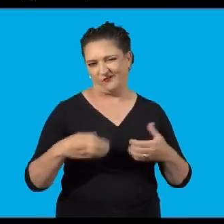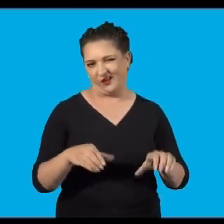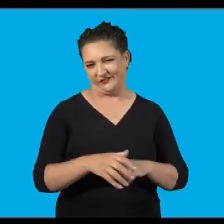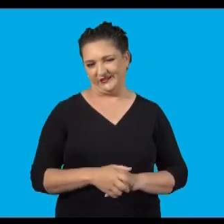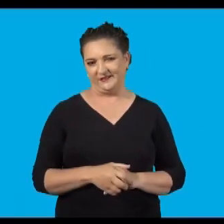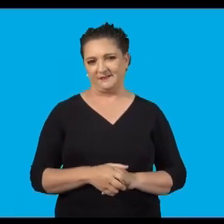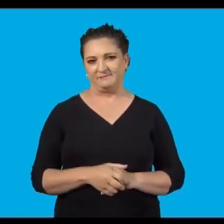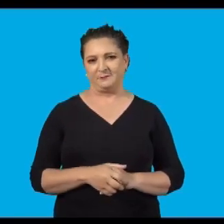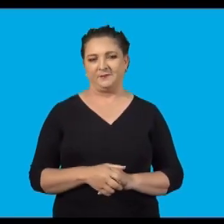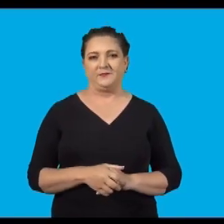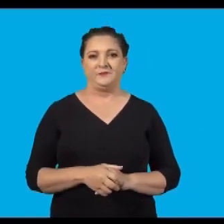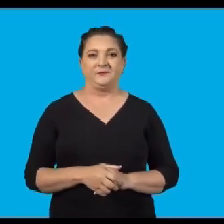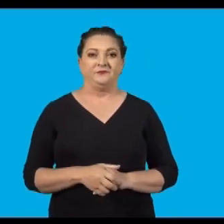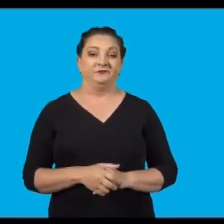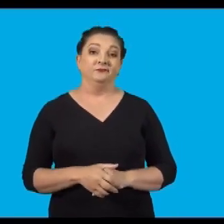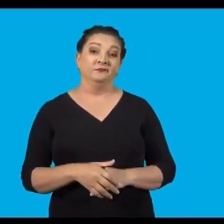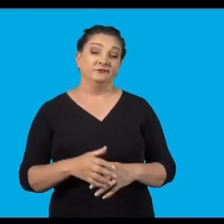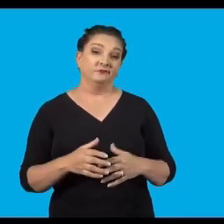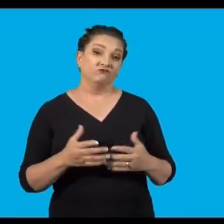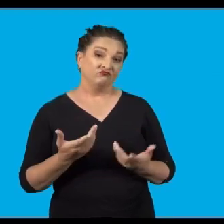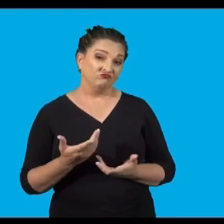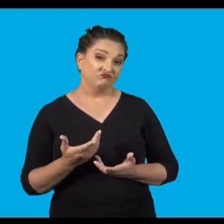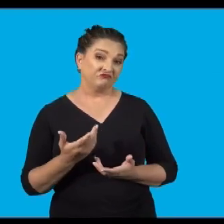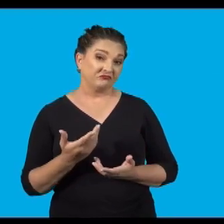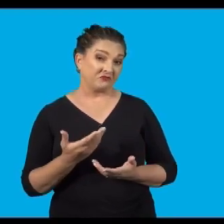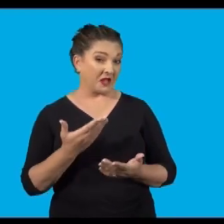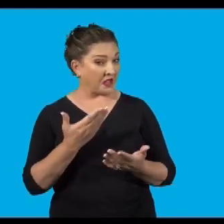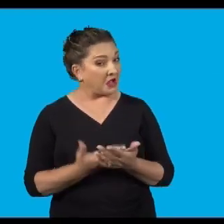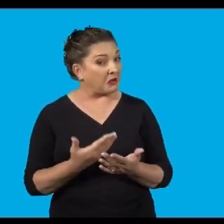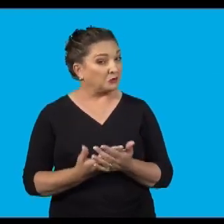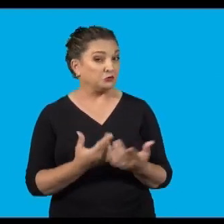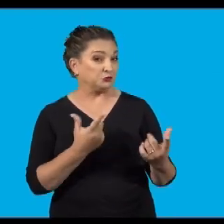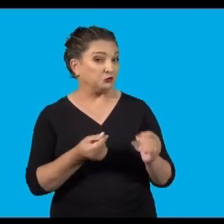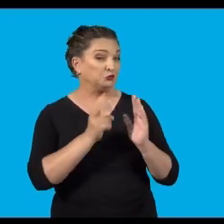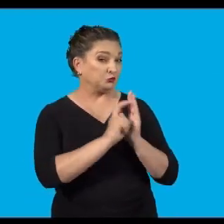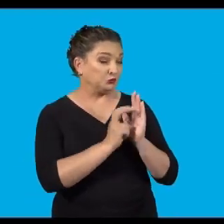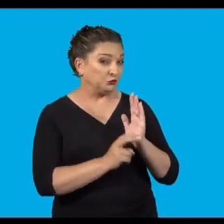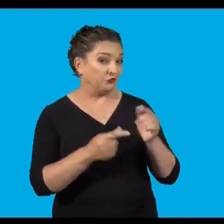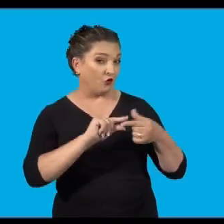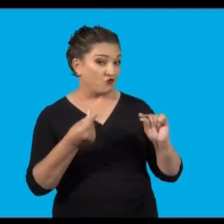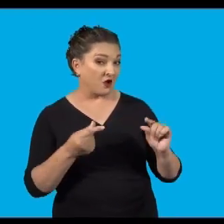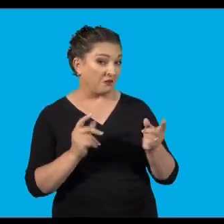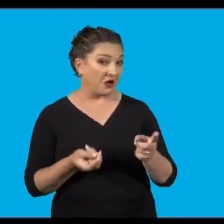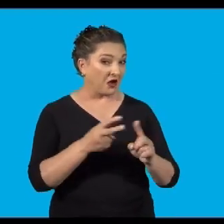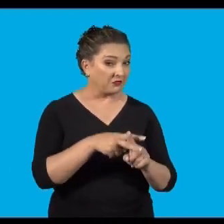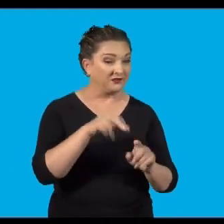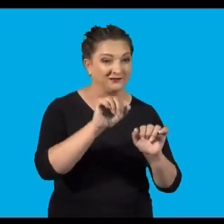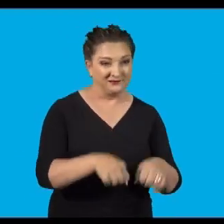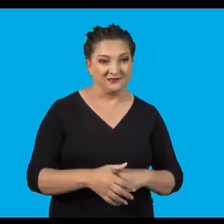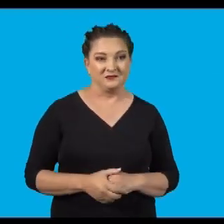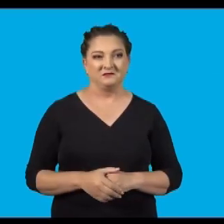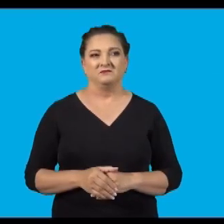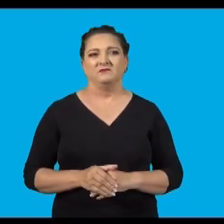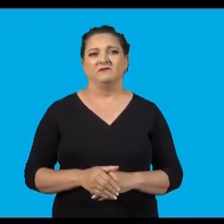right. So, you should be able to apply your rules for grammar, all right, especially in